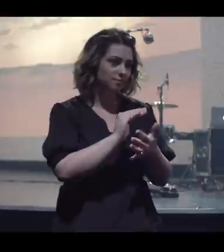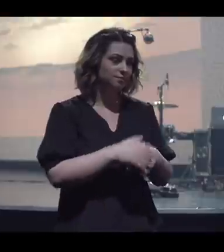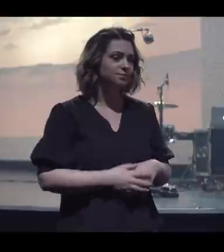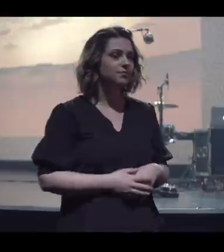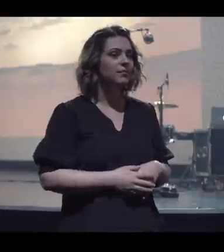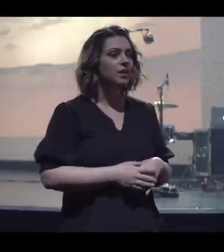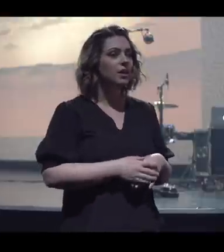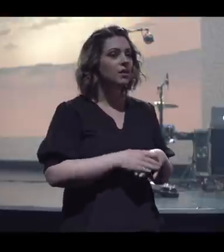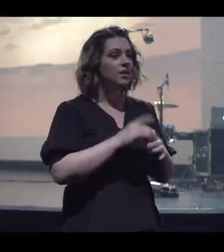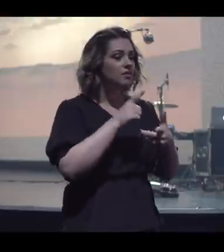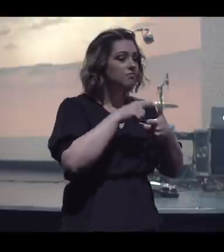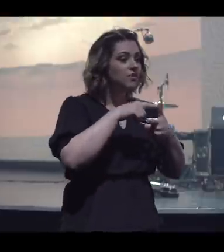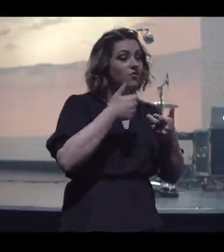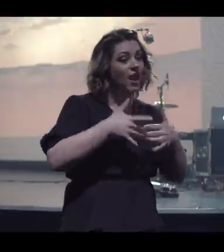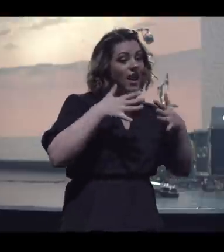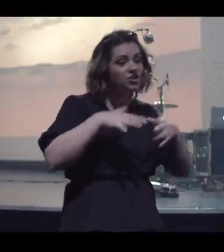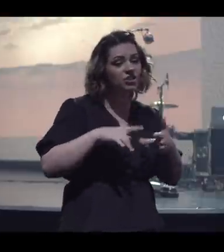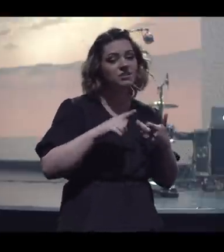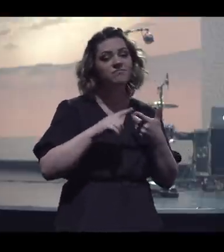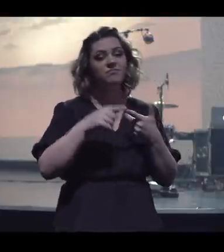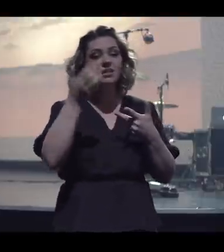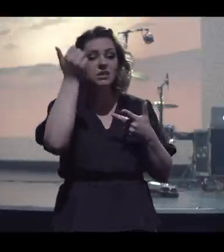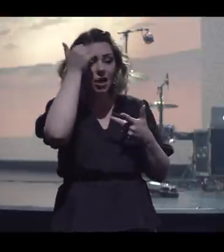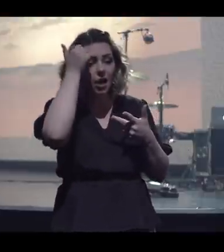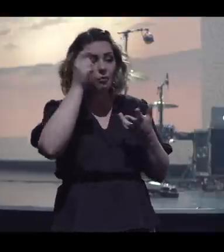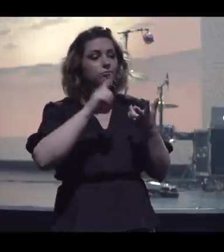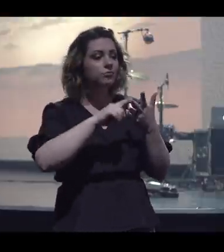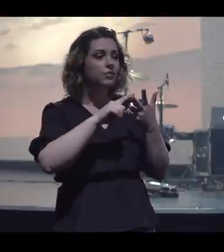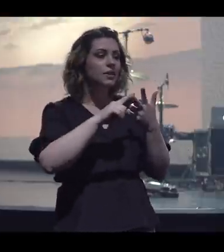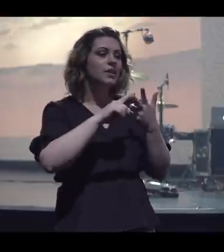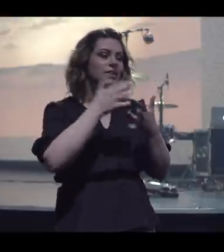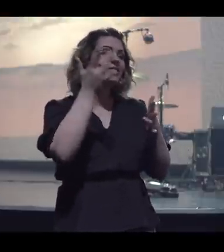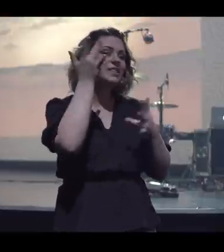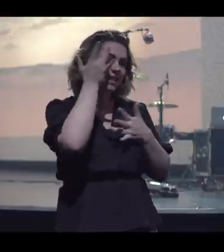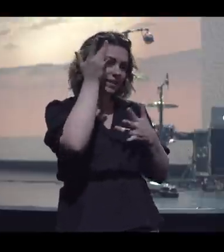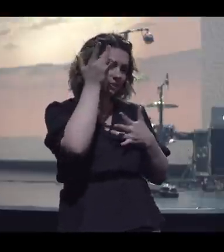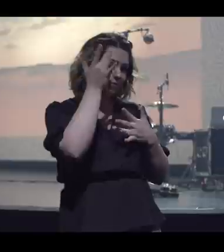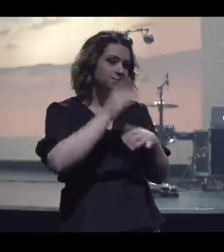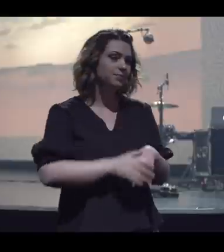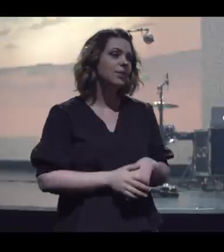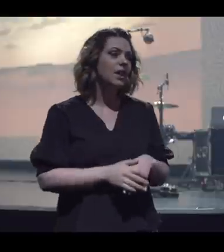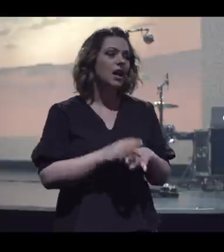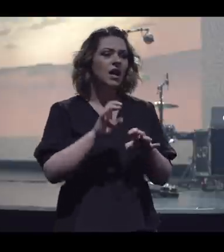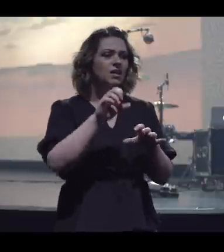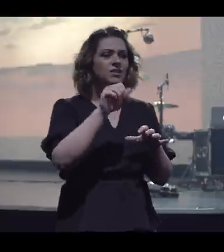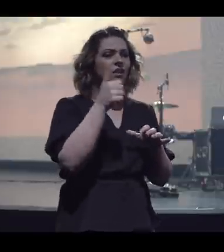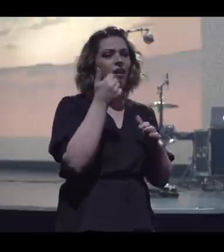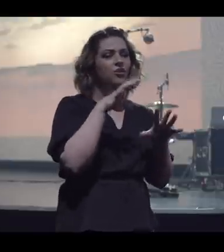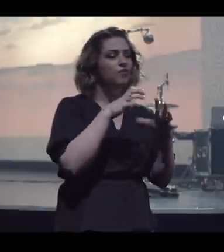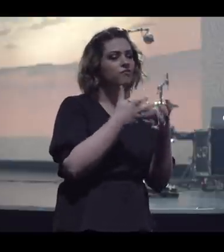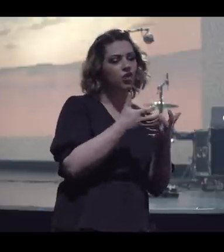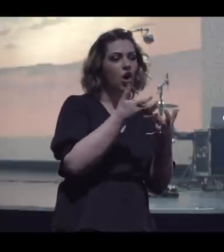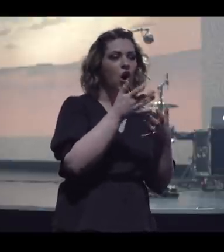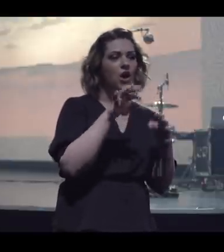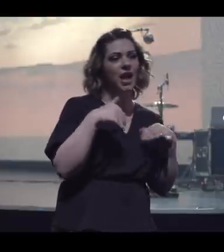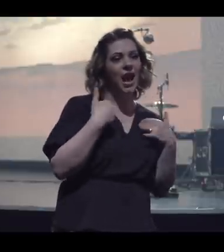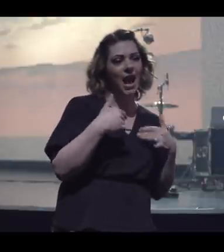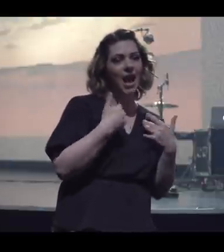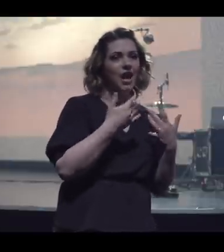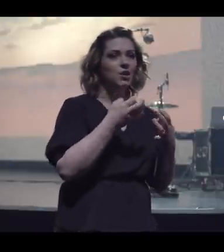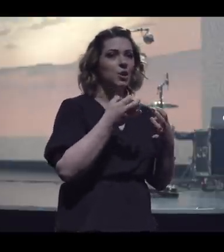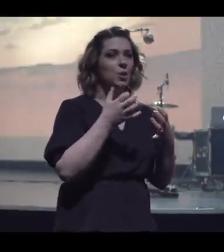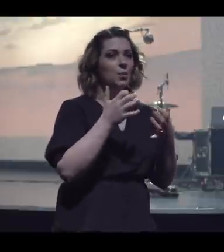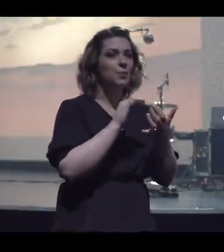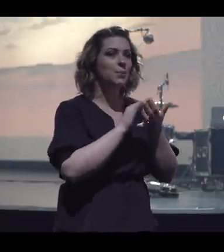dumb. Third, sheep can be sickly. There's no other flock animal that's more prone to